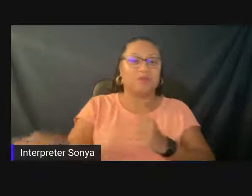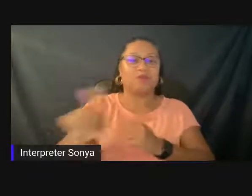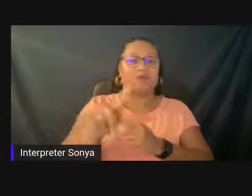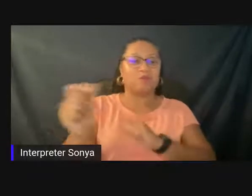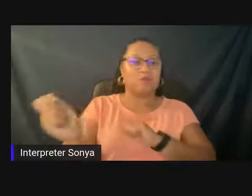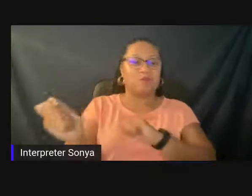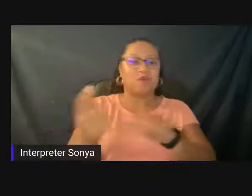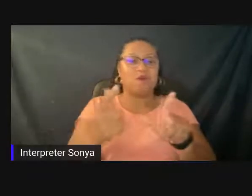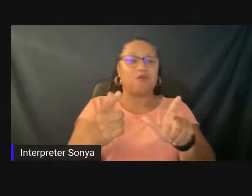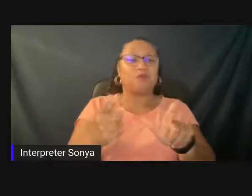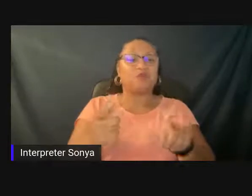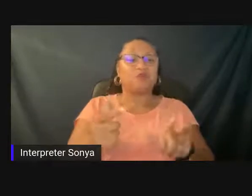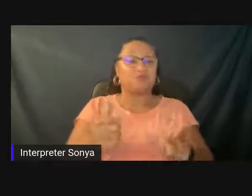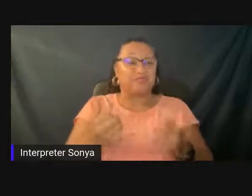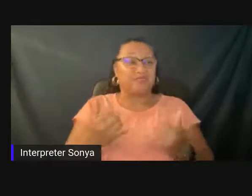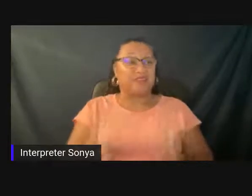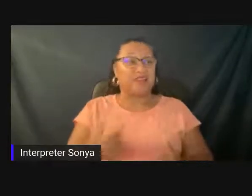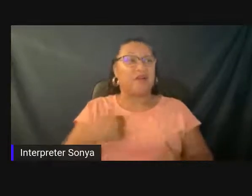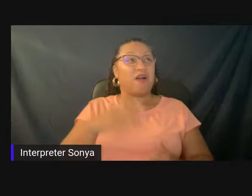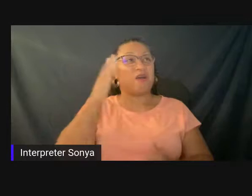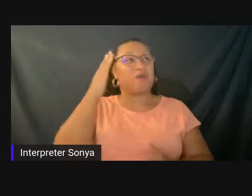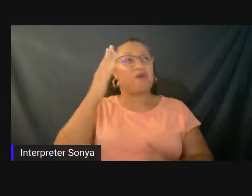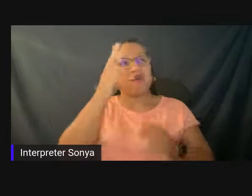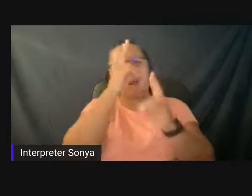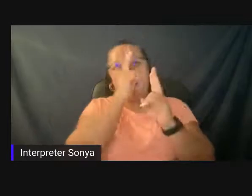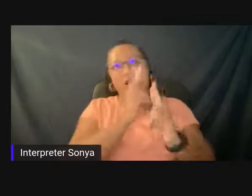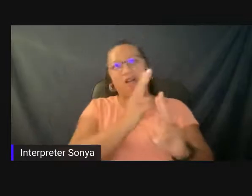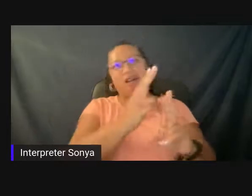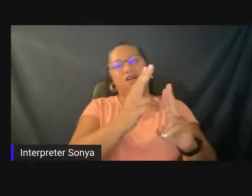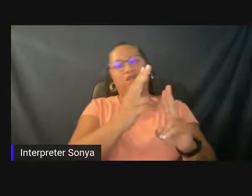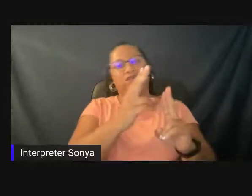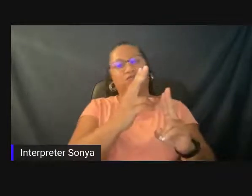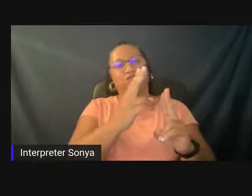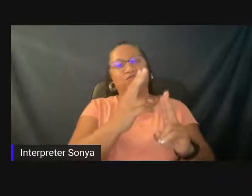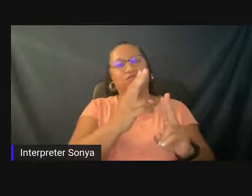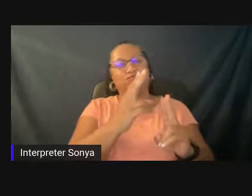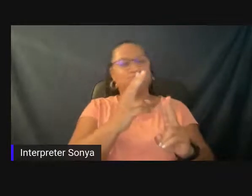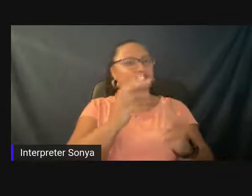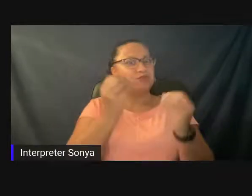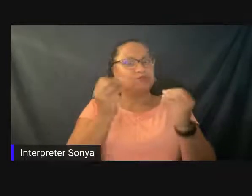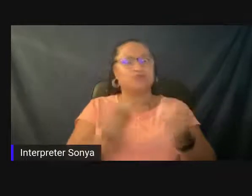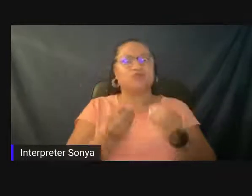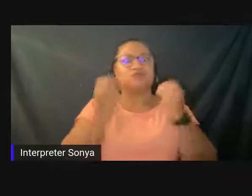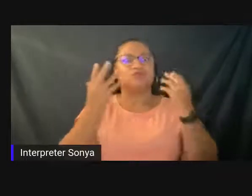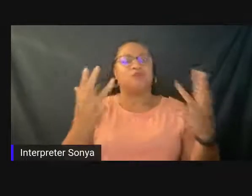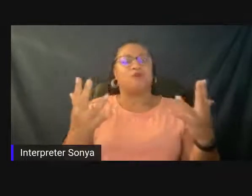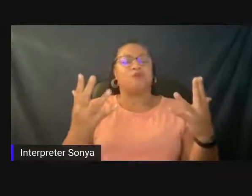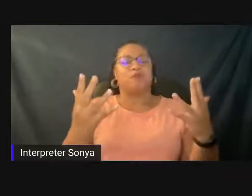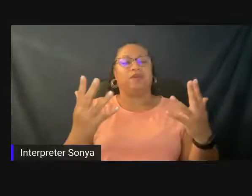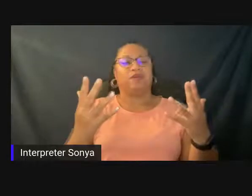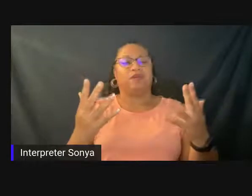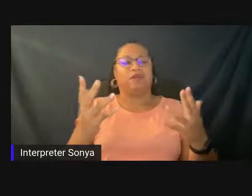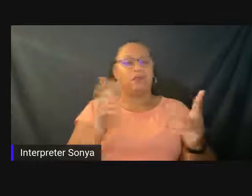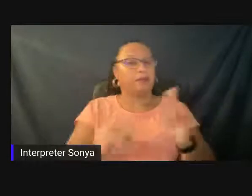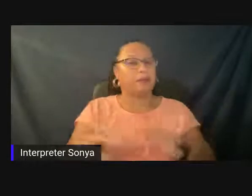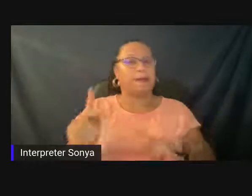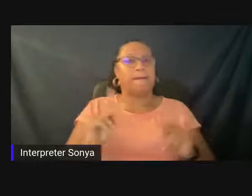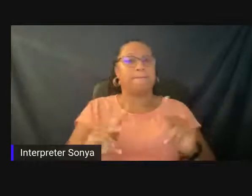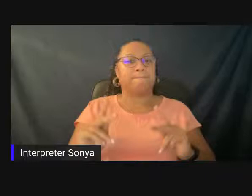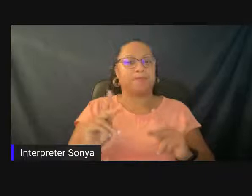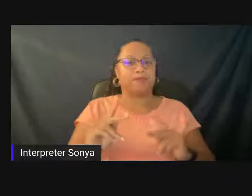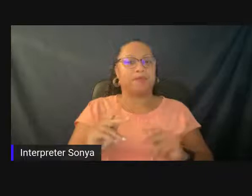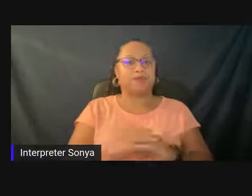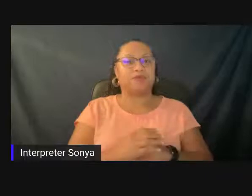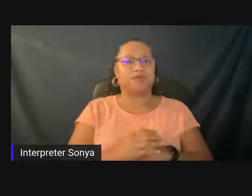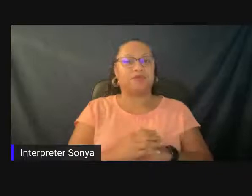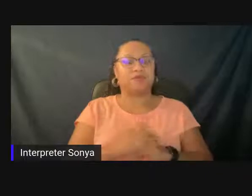to honor so many in channeling this today for all people everywhere,